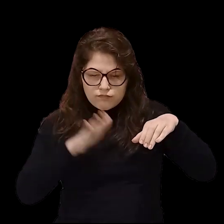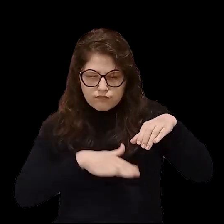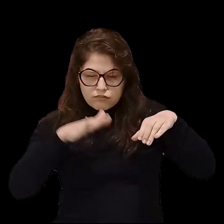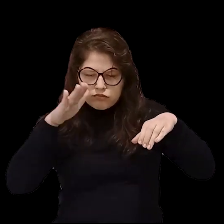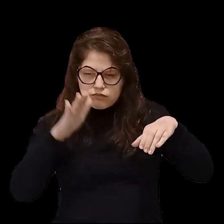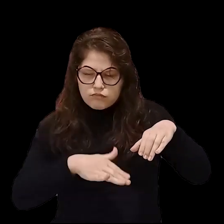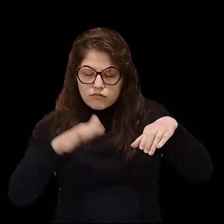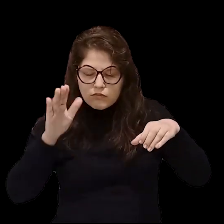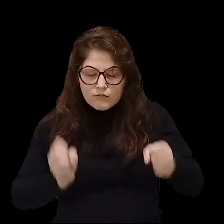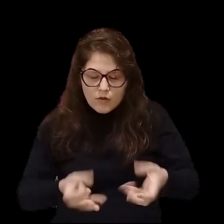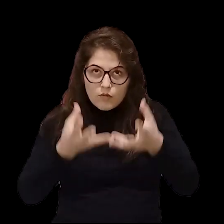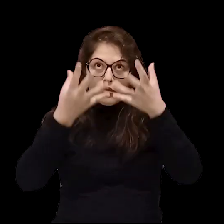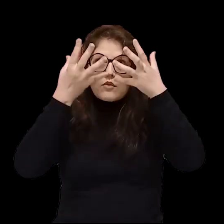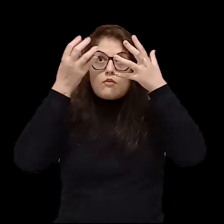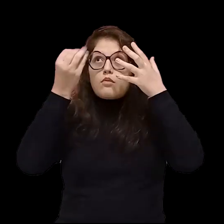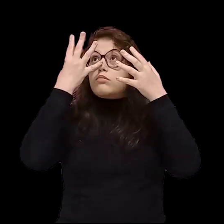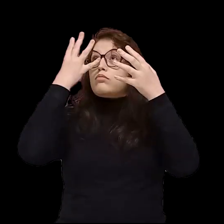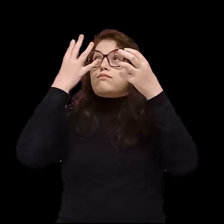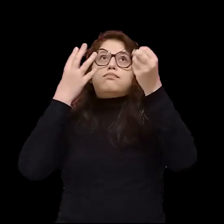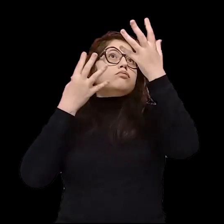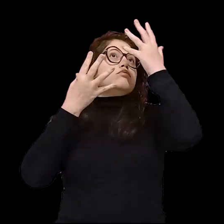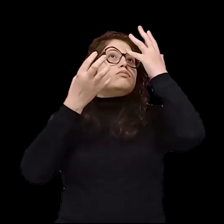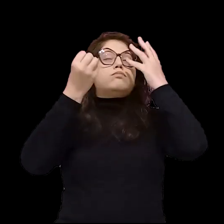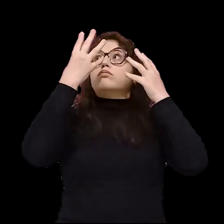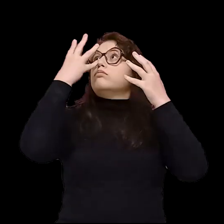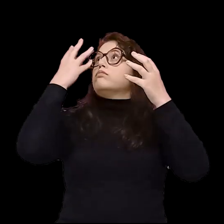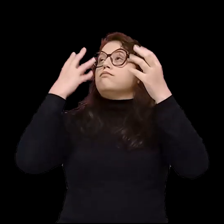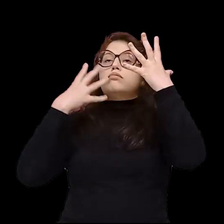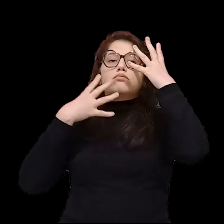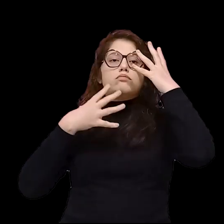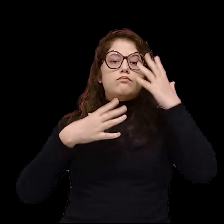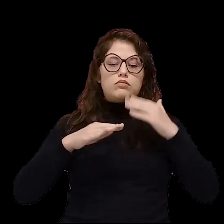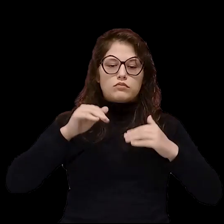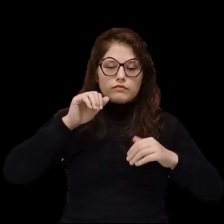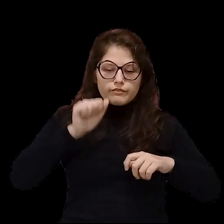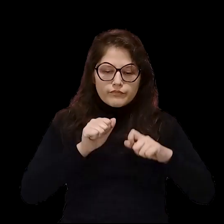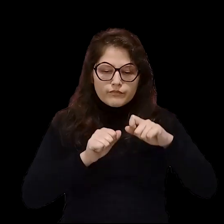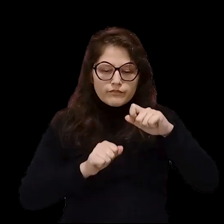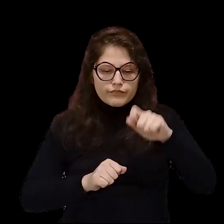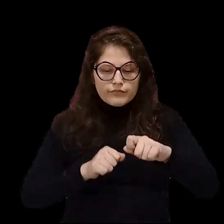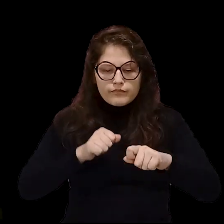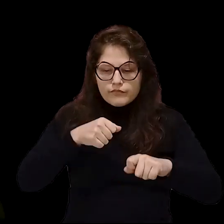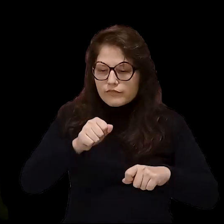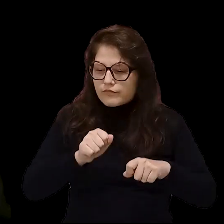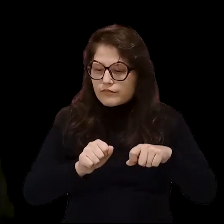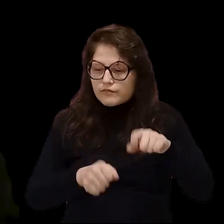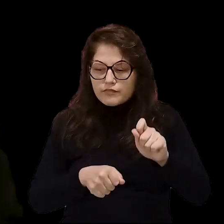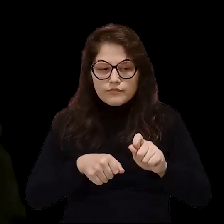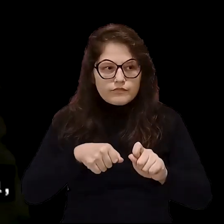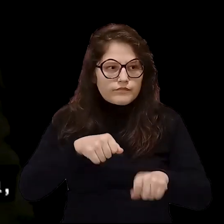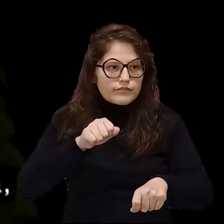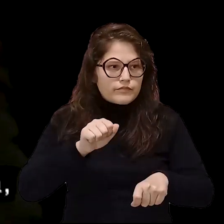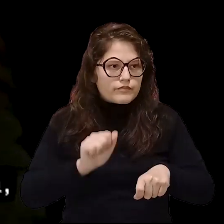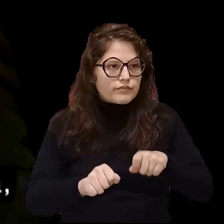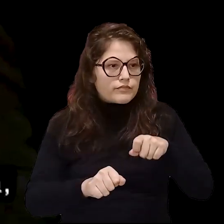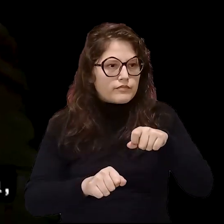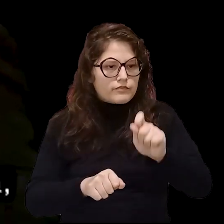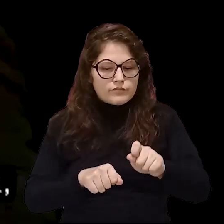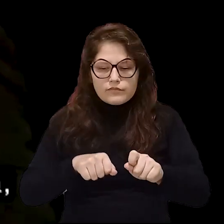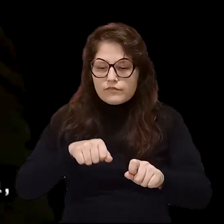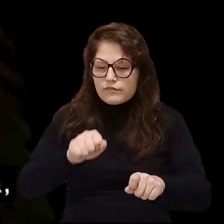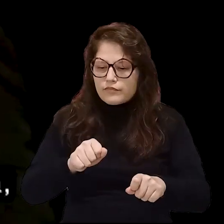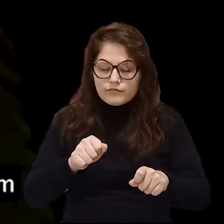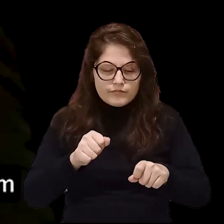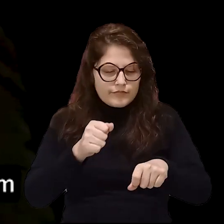drum kept beating, till I felt my mind was going numb. And then I heard them